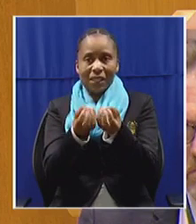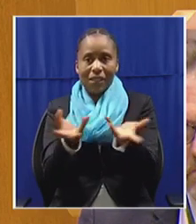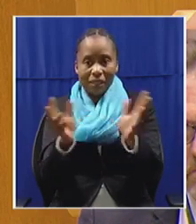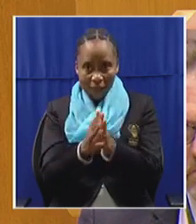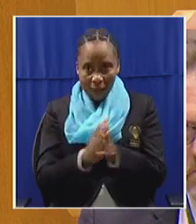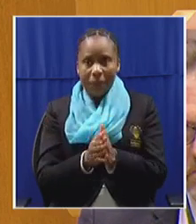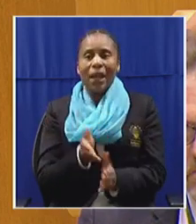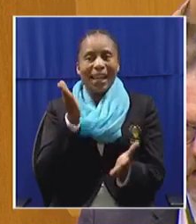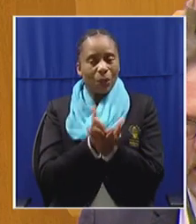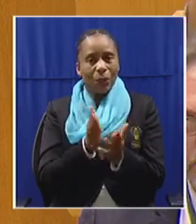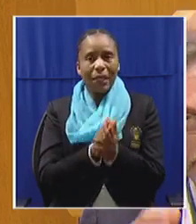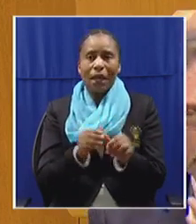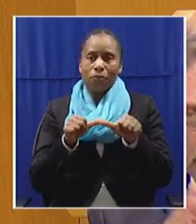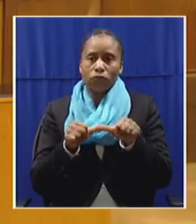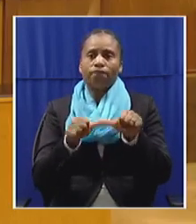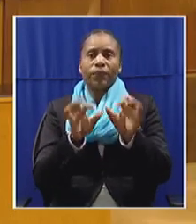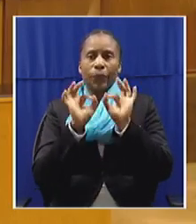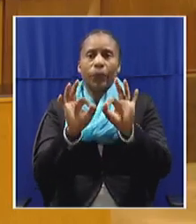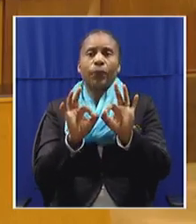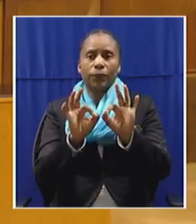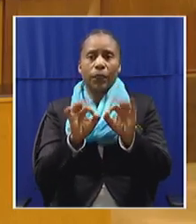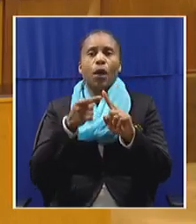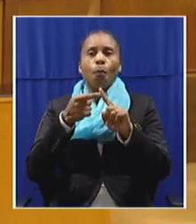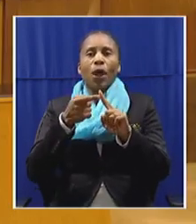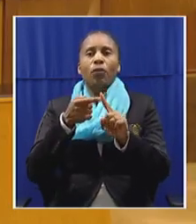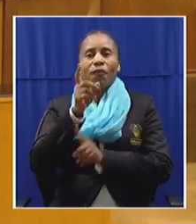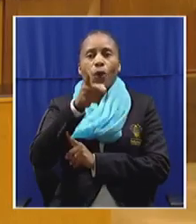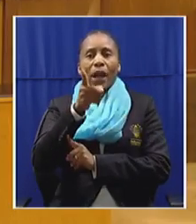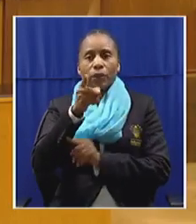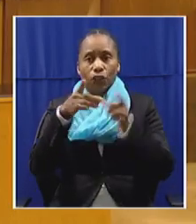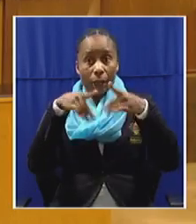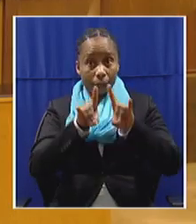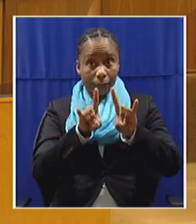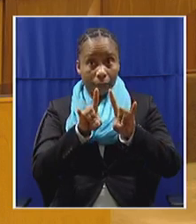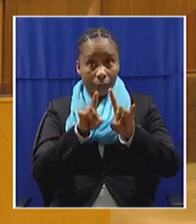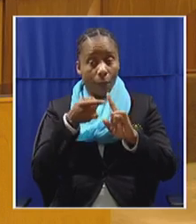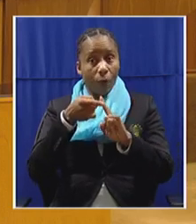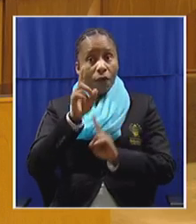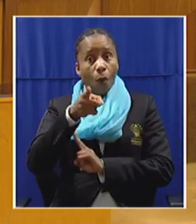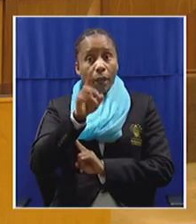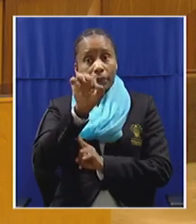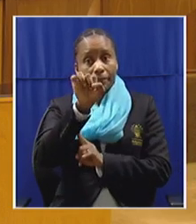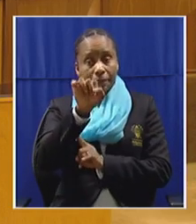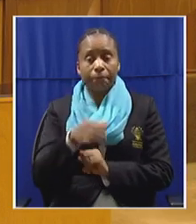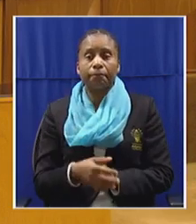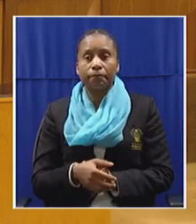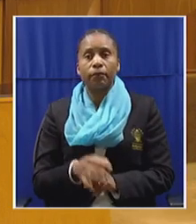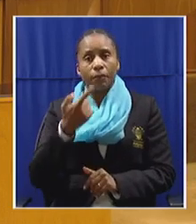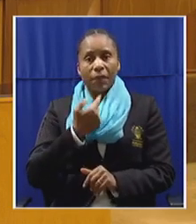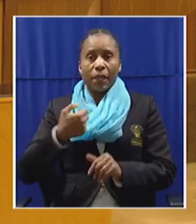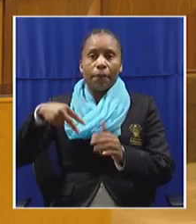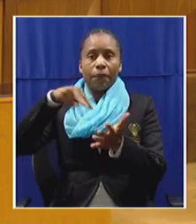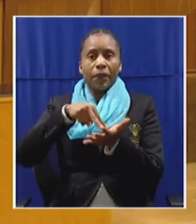actually dealt with properly? Thank you. On a point of order, Chair. A point of order? Yes, Chair. I'm rising on